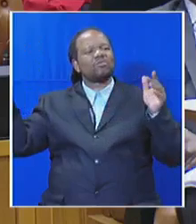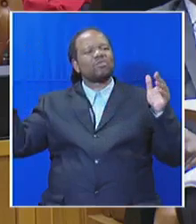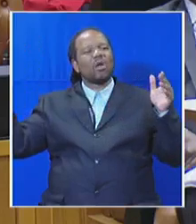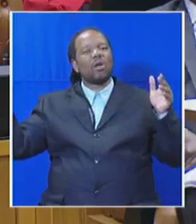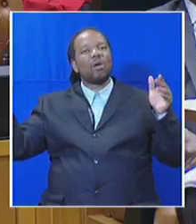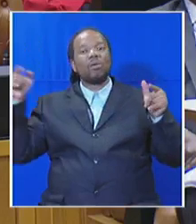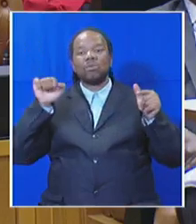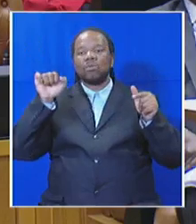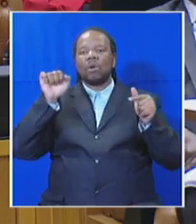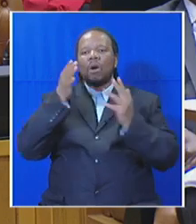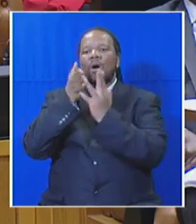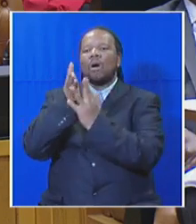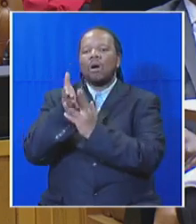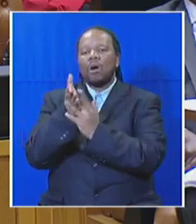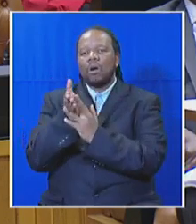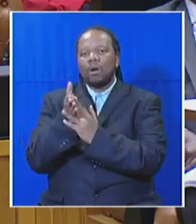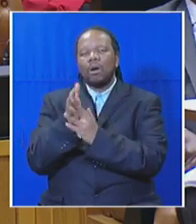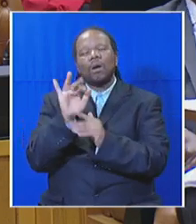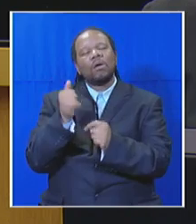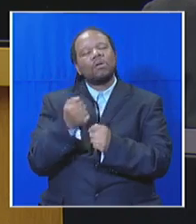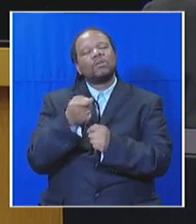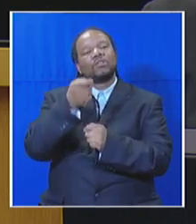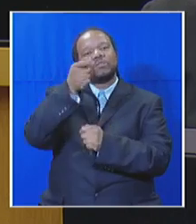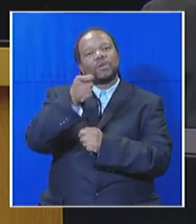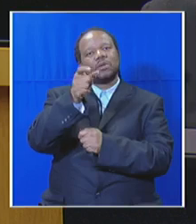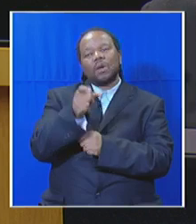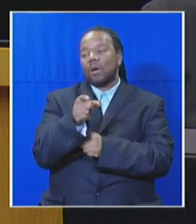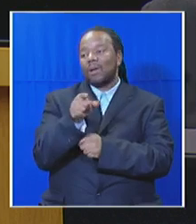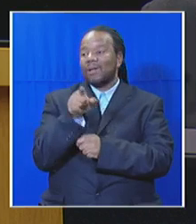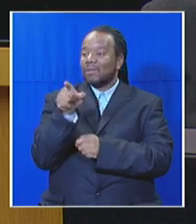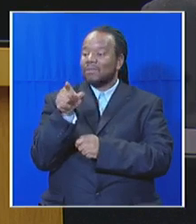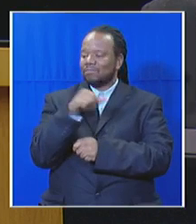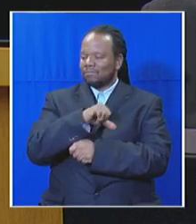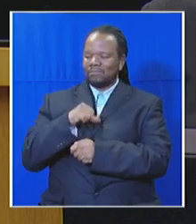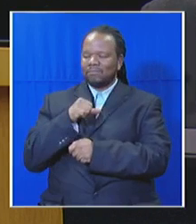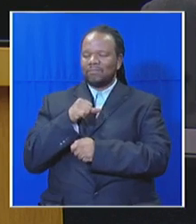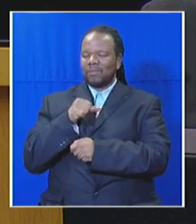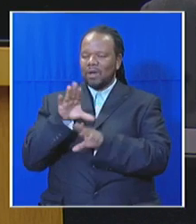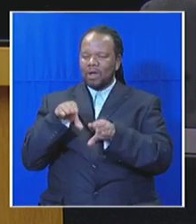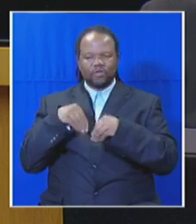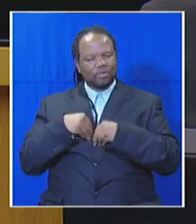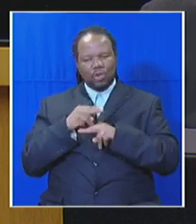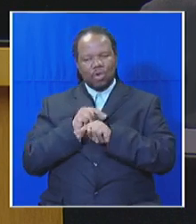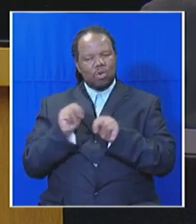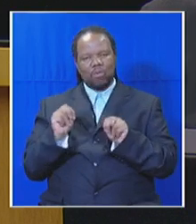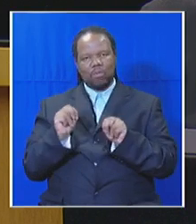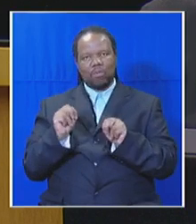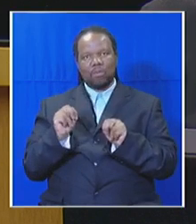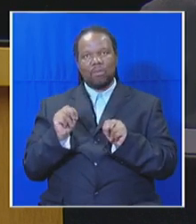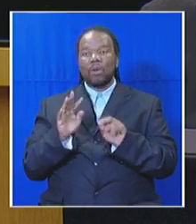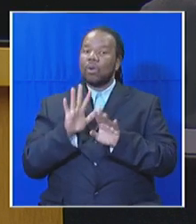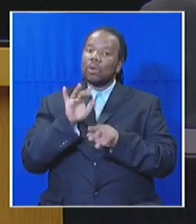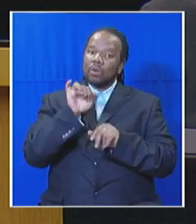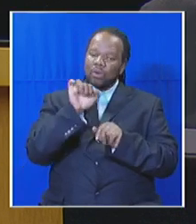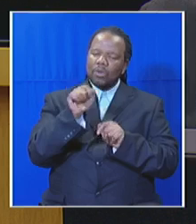interjection. Honorable Speaker, it is not acceptable. There is supposed to be order in the